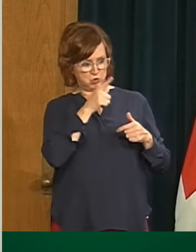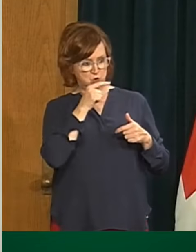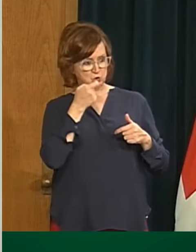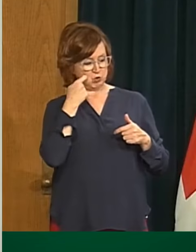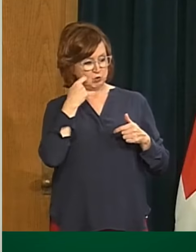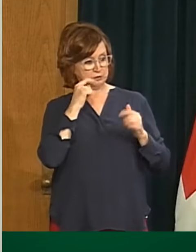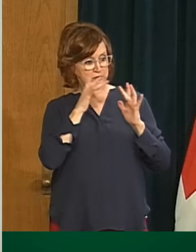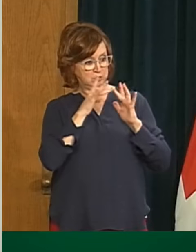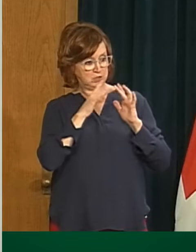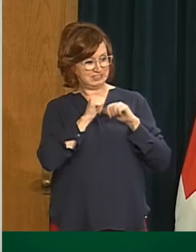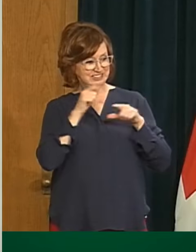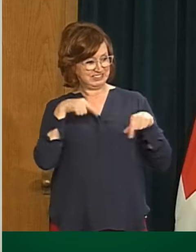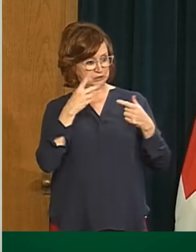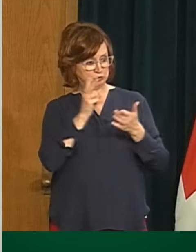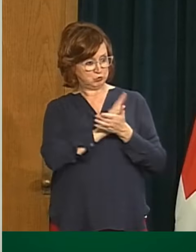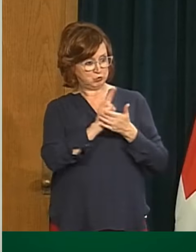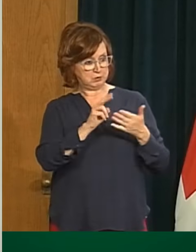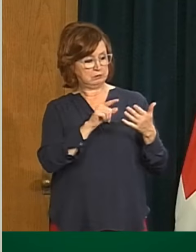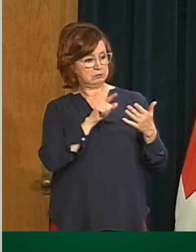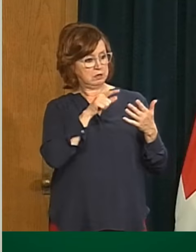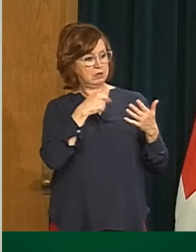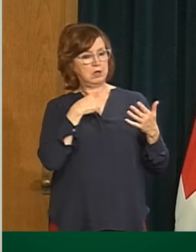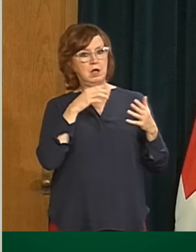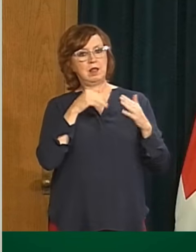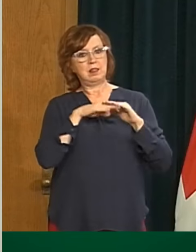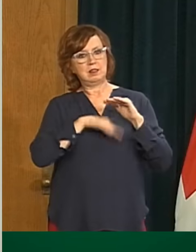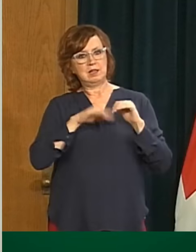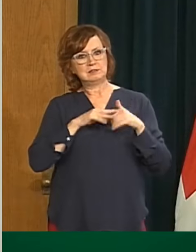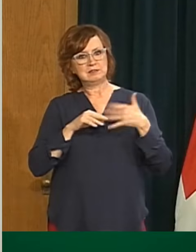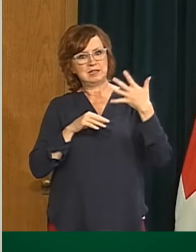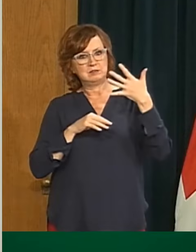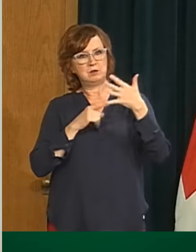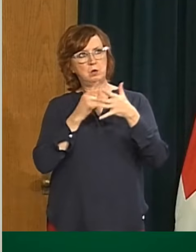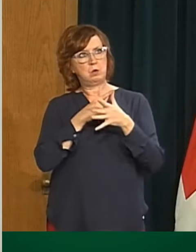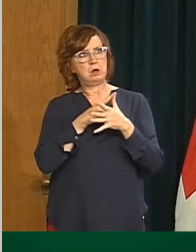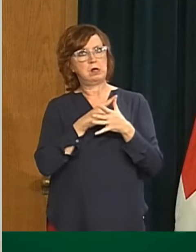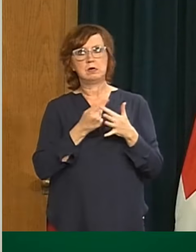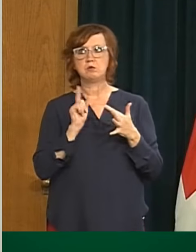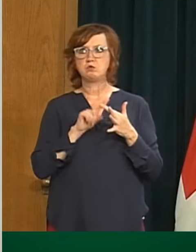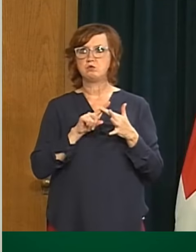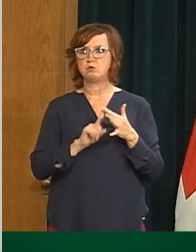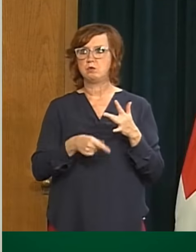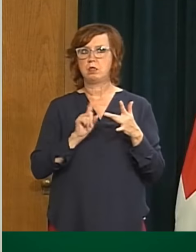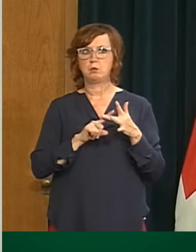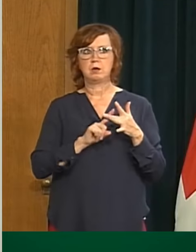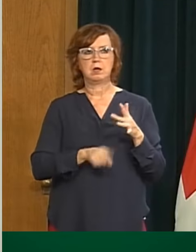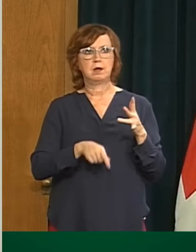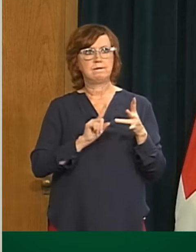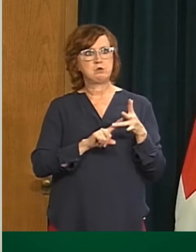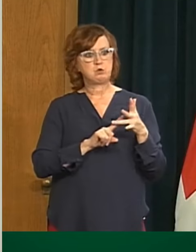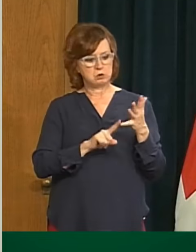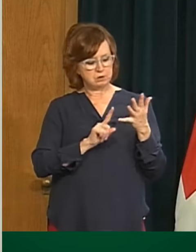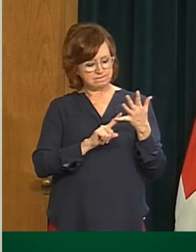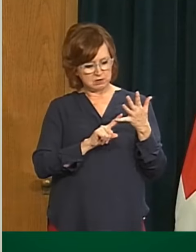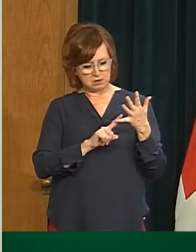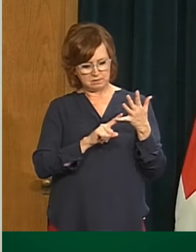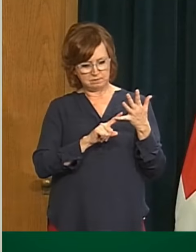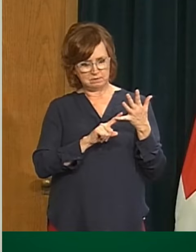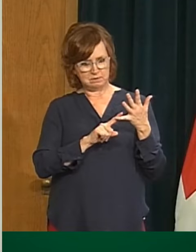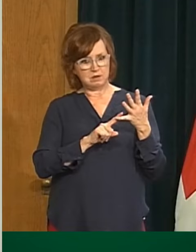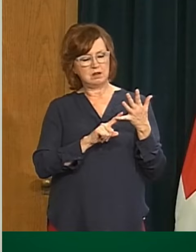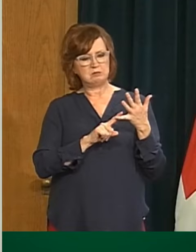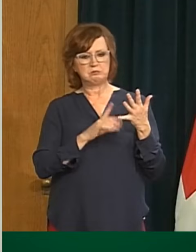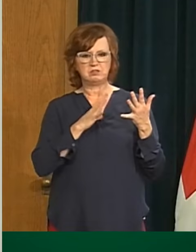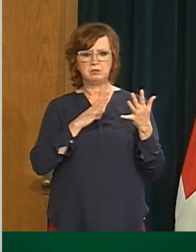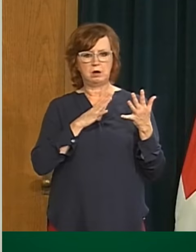You want to keep that to a minimum. And if you choose to meet with 1 or 2 friends, try to meet in a way that physical distancing is preserved,